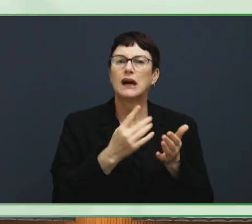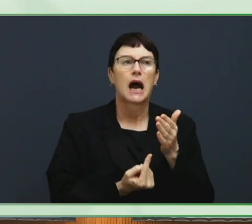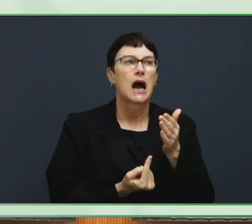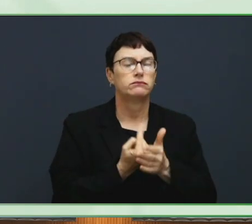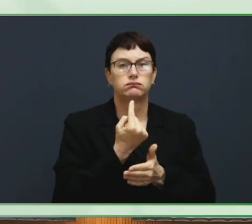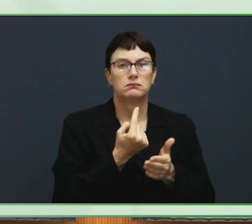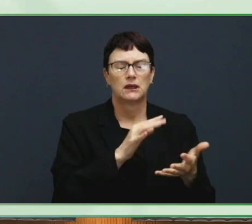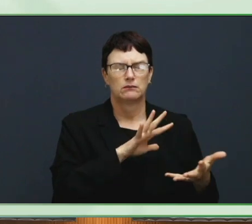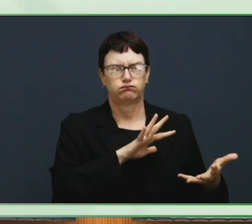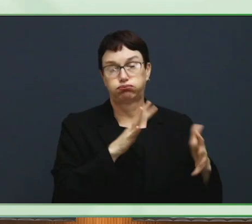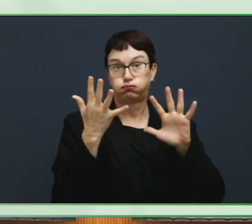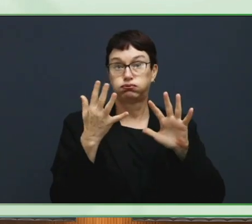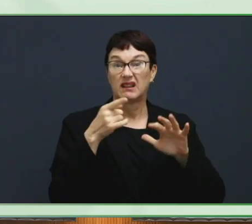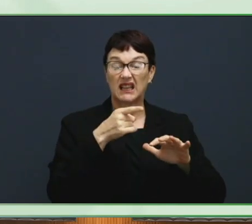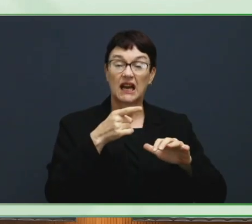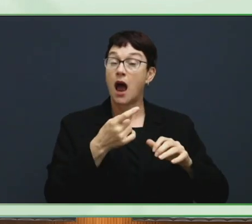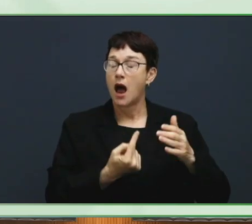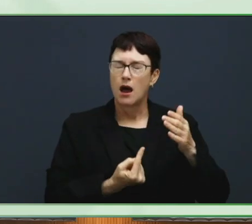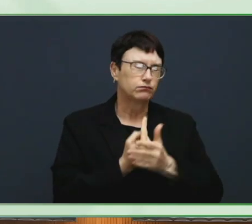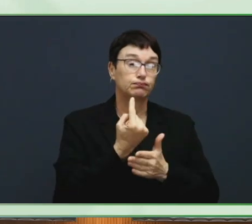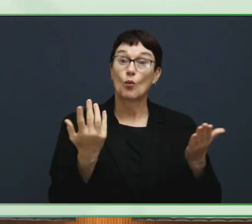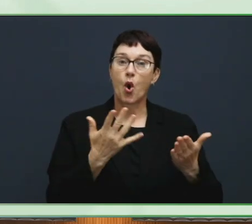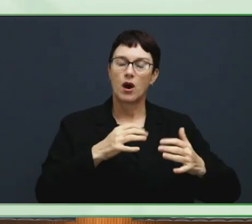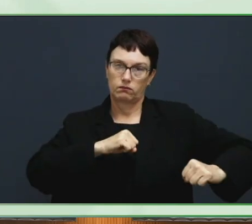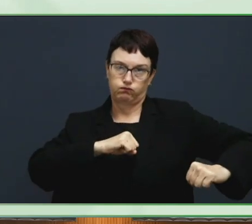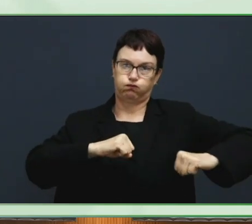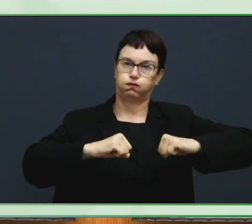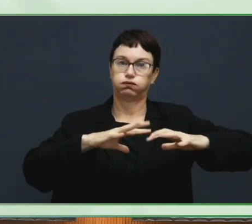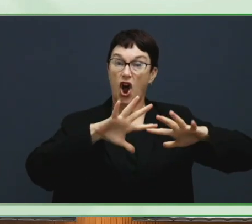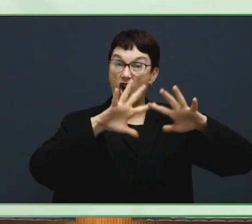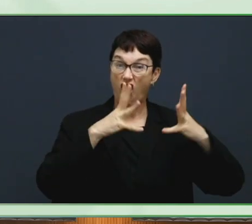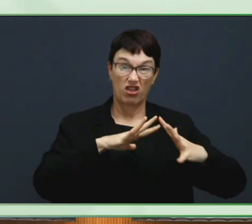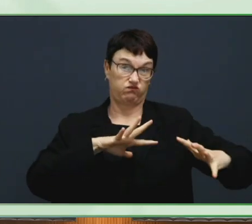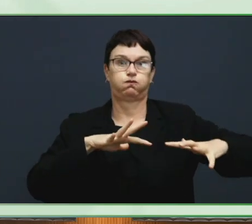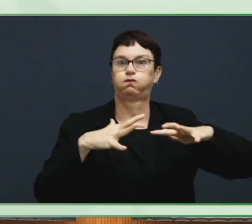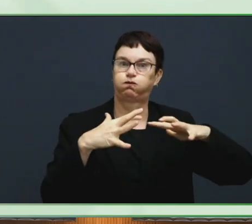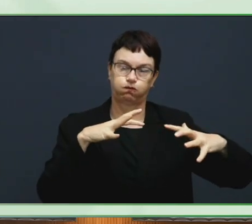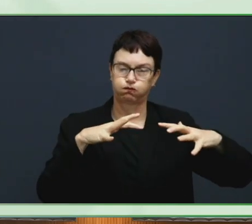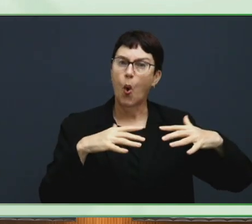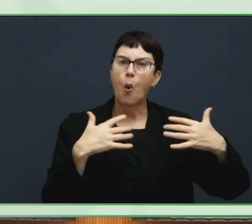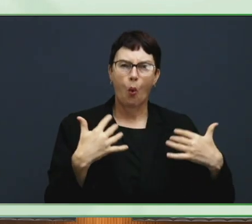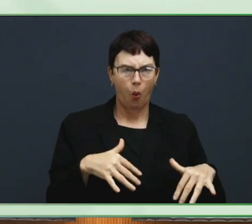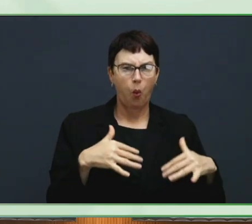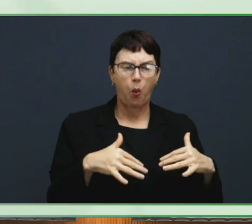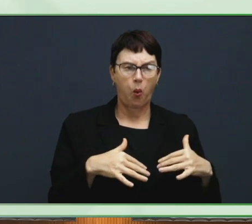earthquake disaster from recent years. It was year